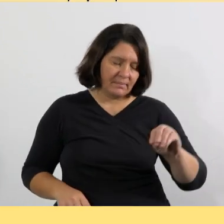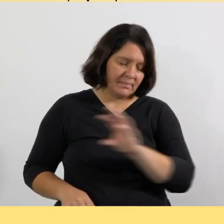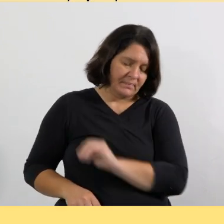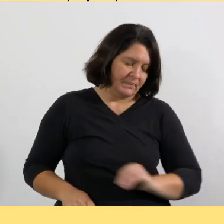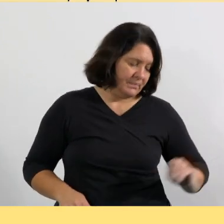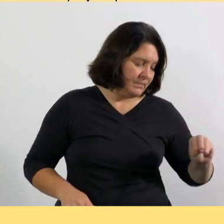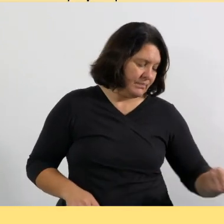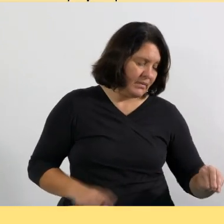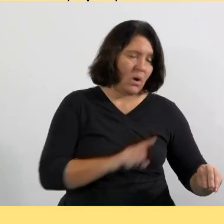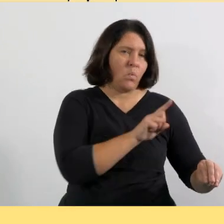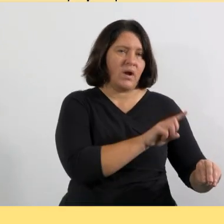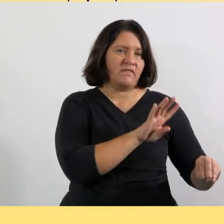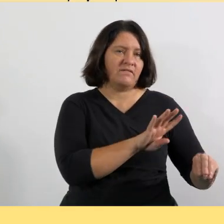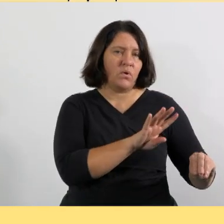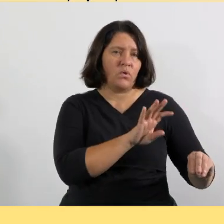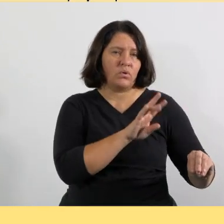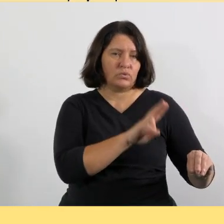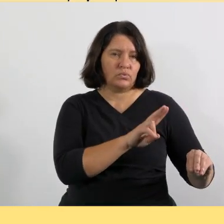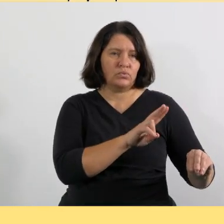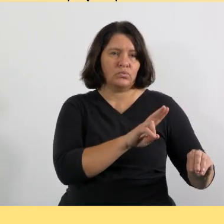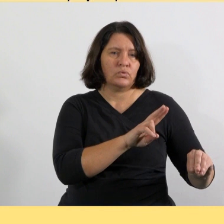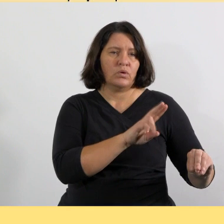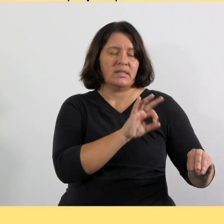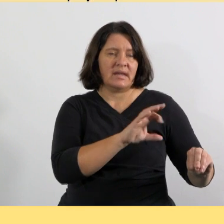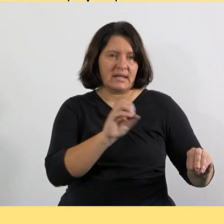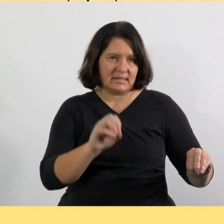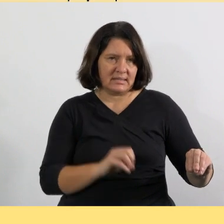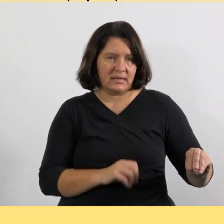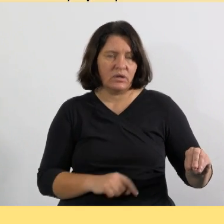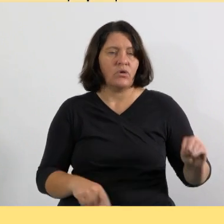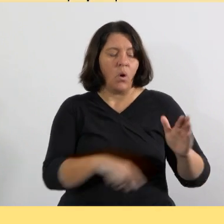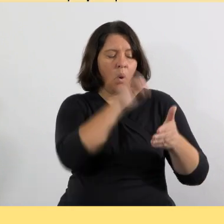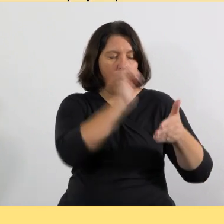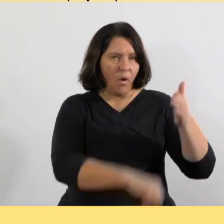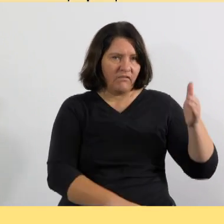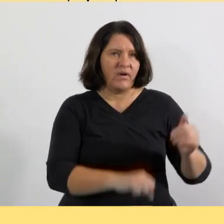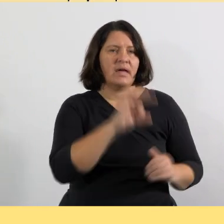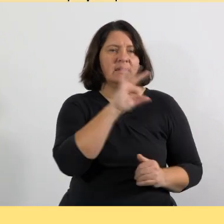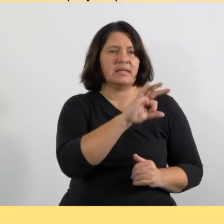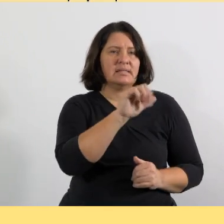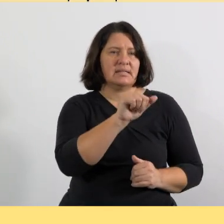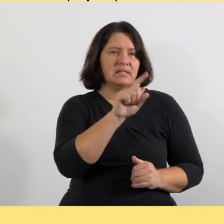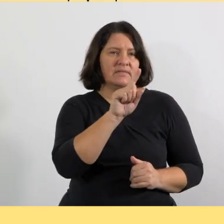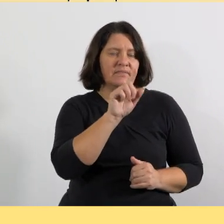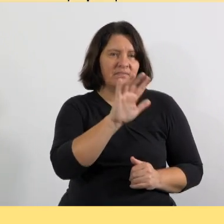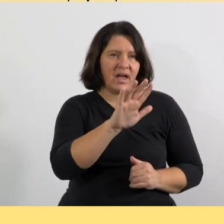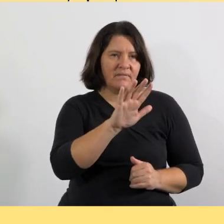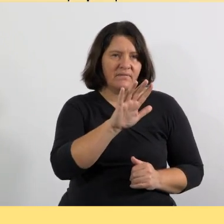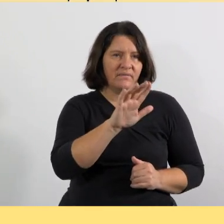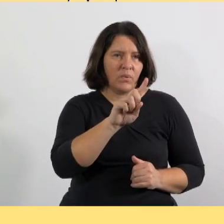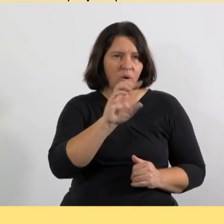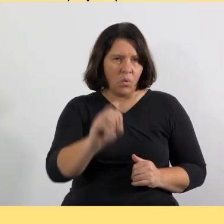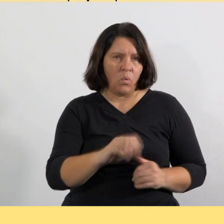142,300. Then you now say your 142,300 minus 36,510